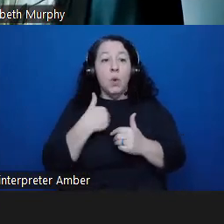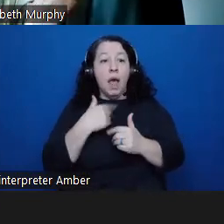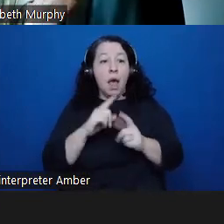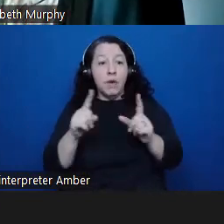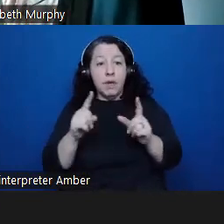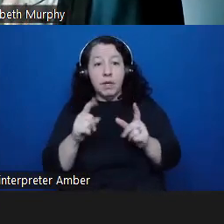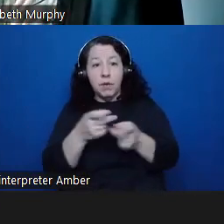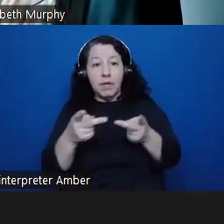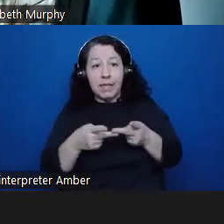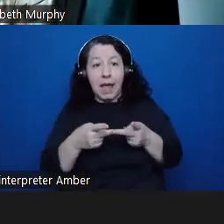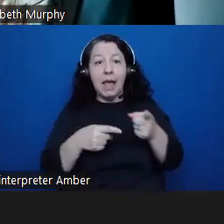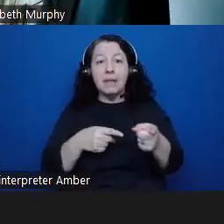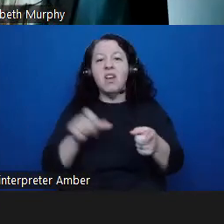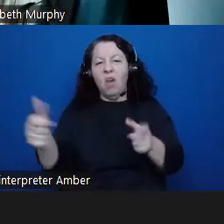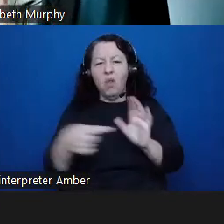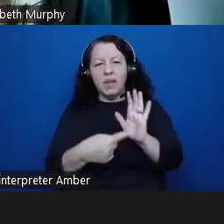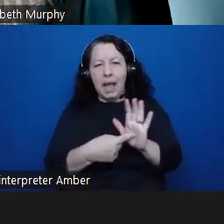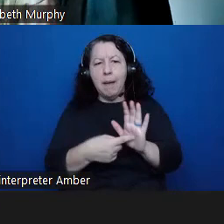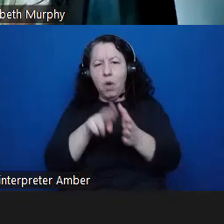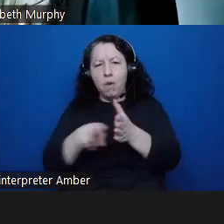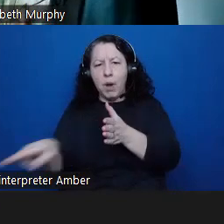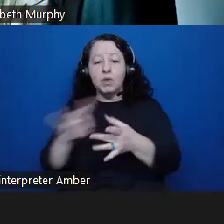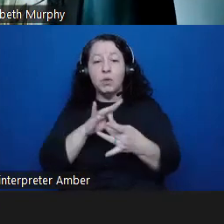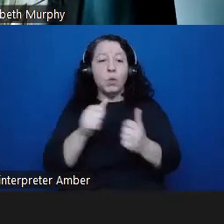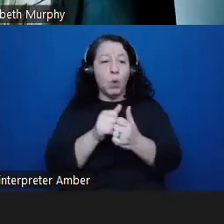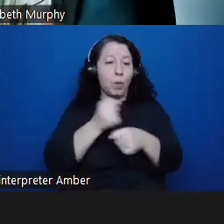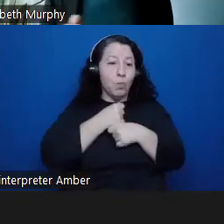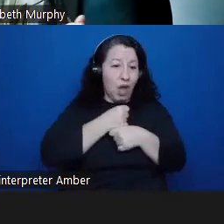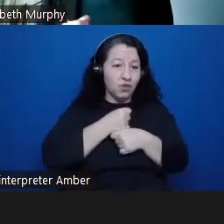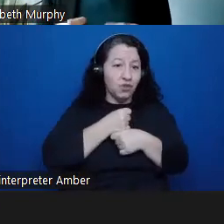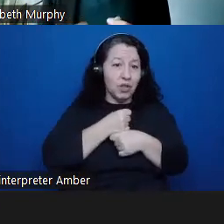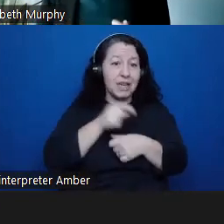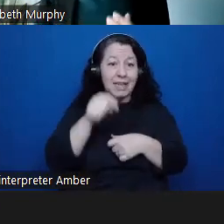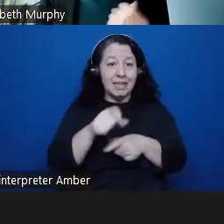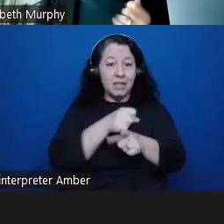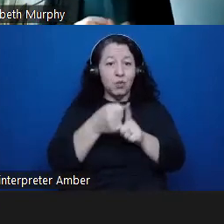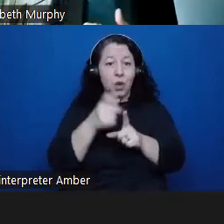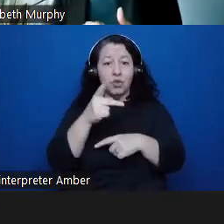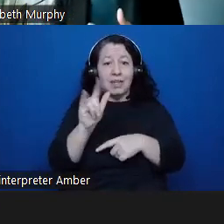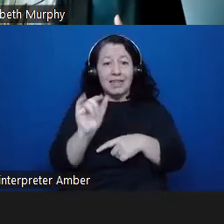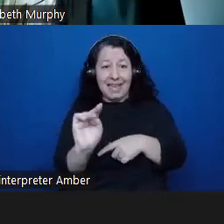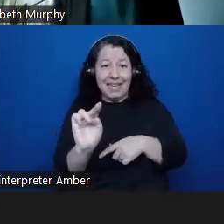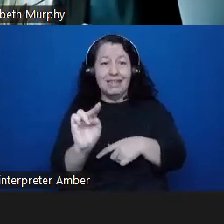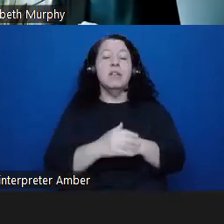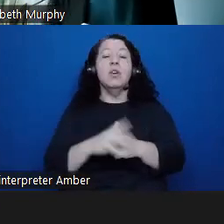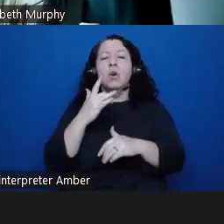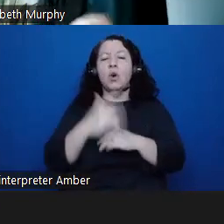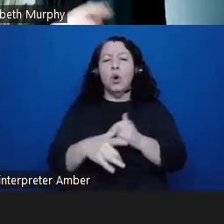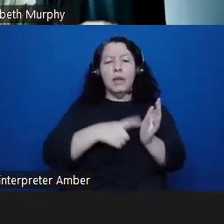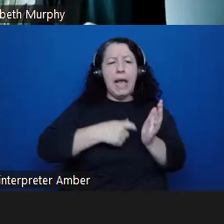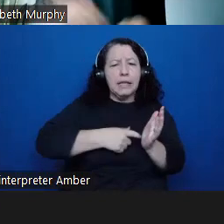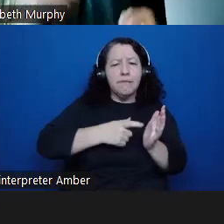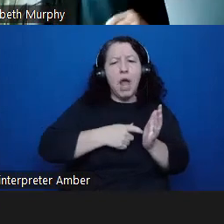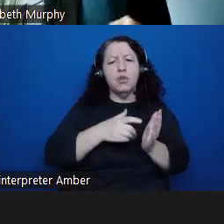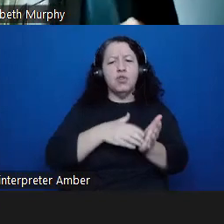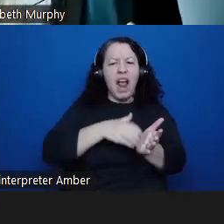of burials associated with a production context, in this case, a kiln. In early excavations conducted by a British project in